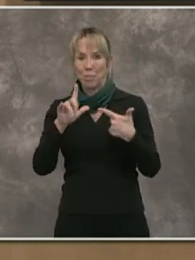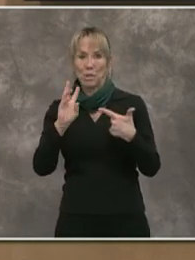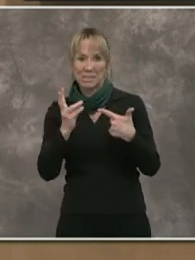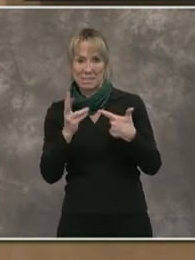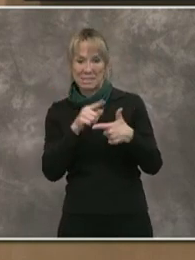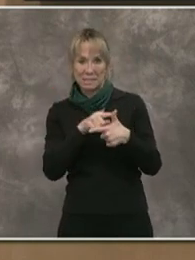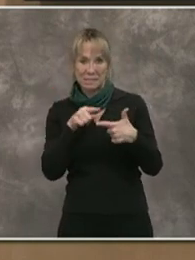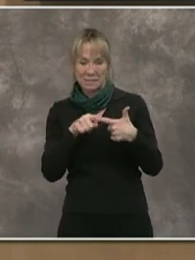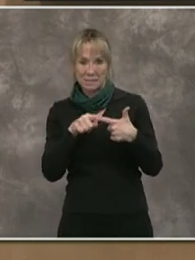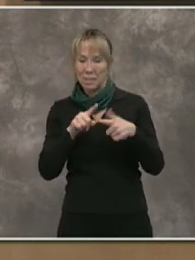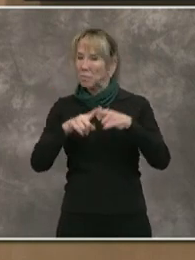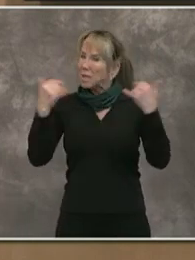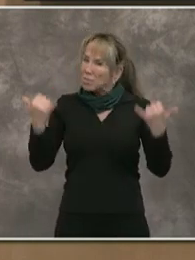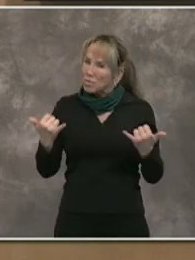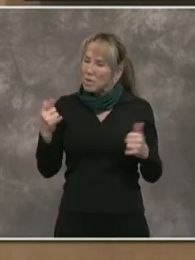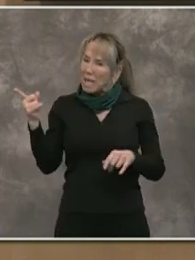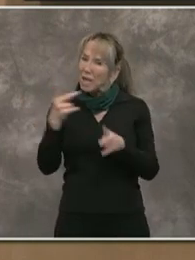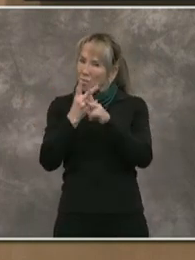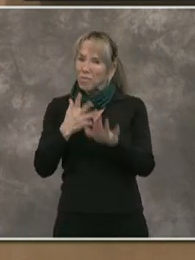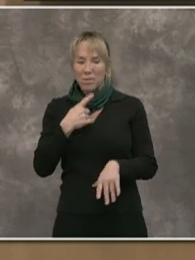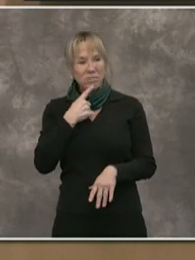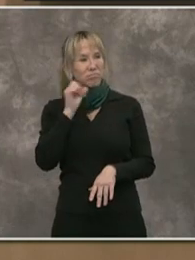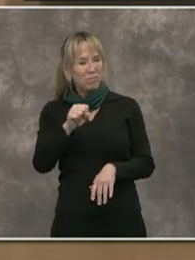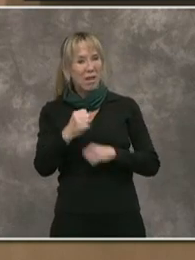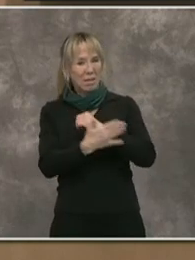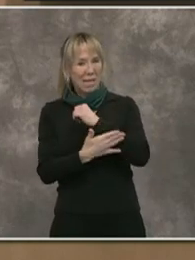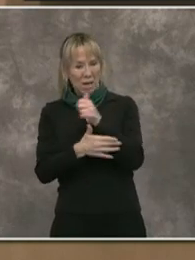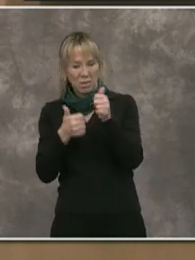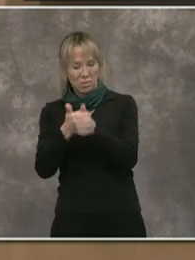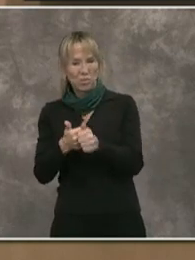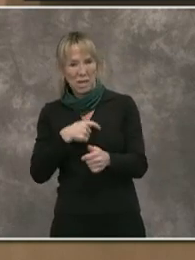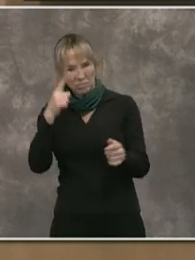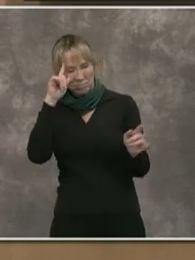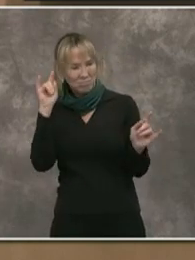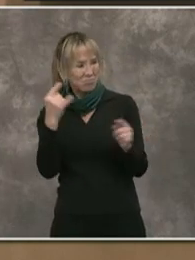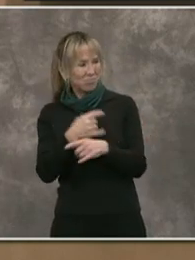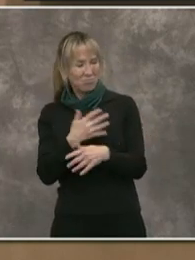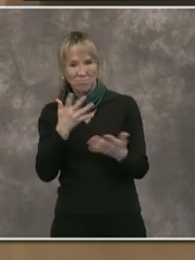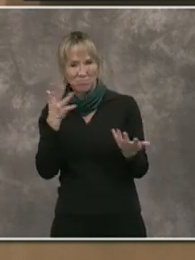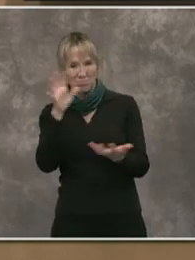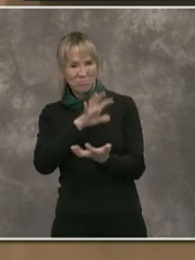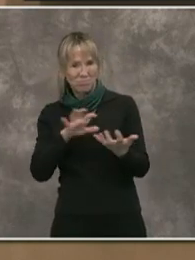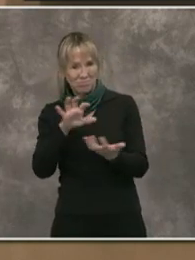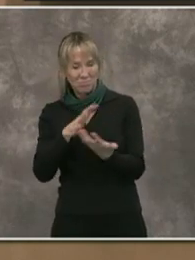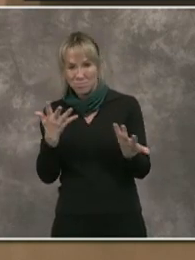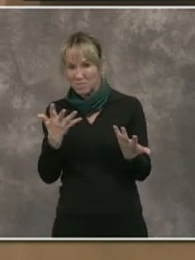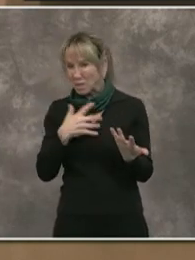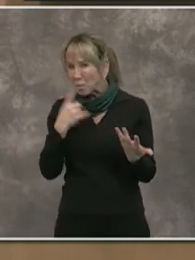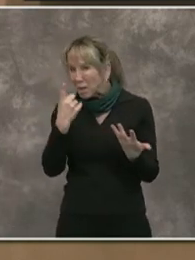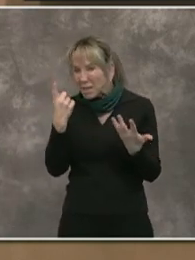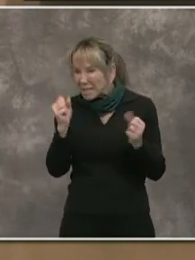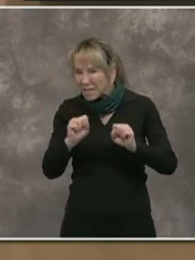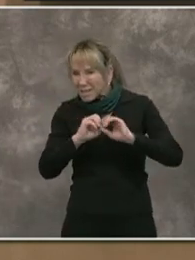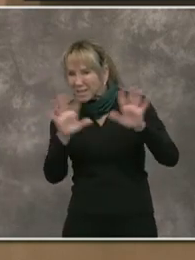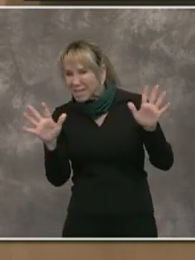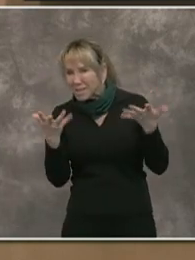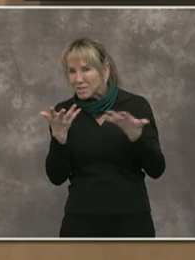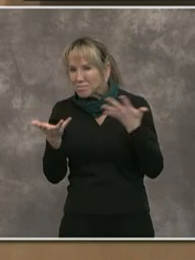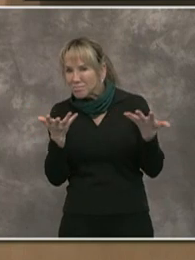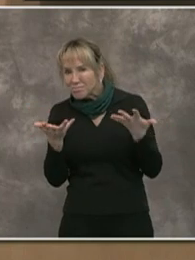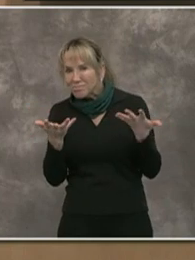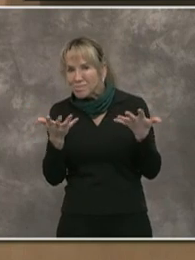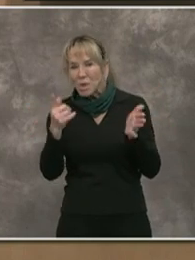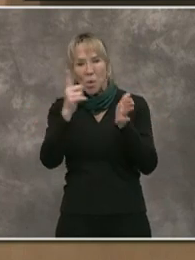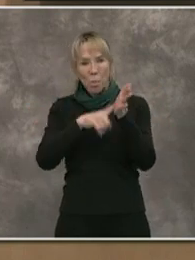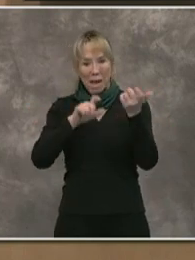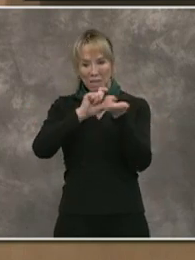now today, the supervisor said the county does track this information and will provide it in the future. I'm wondering if somebody can clear this up.